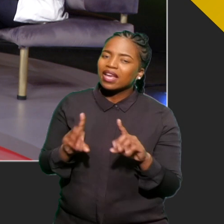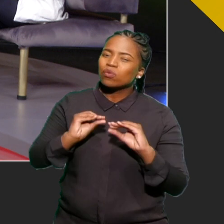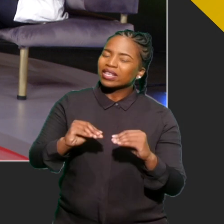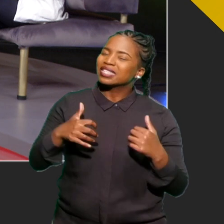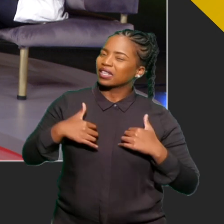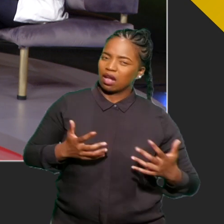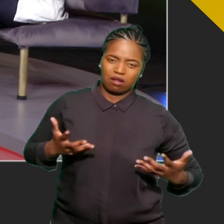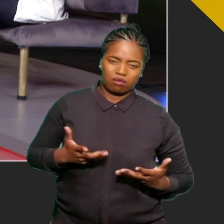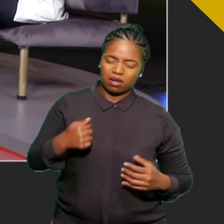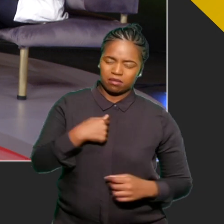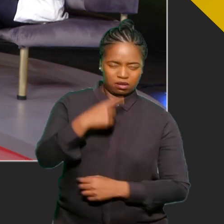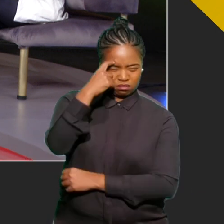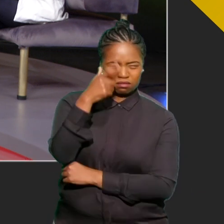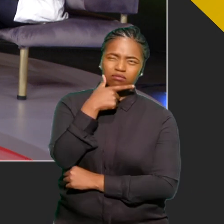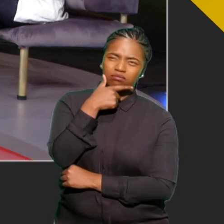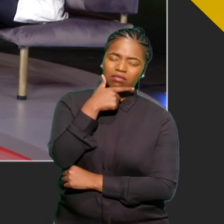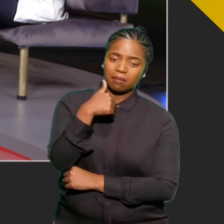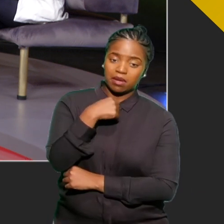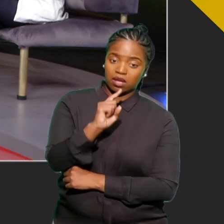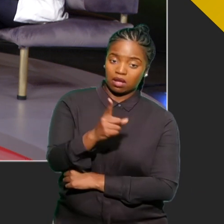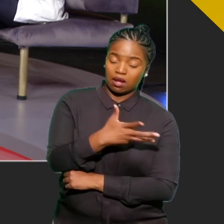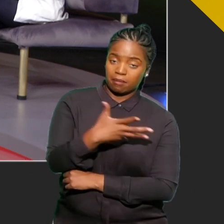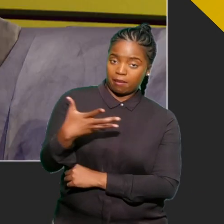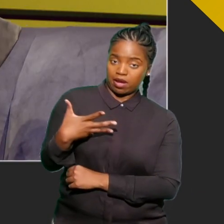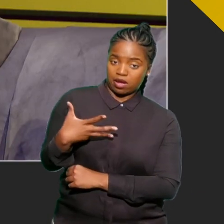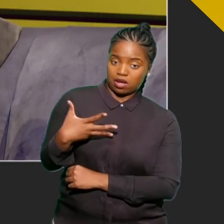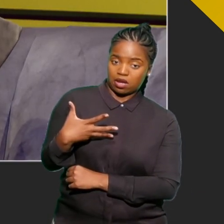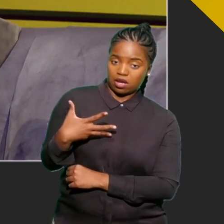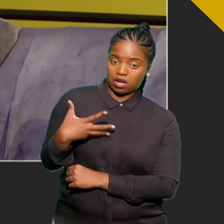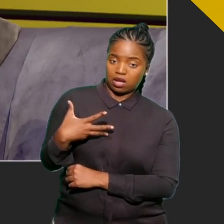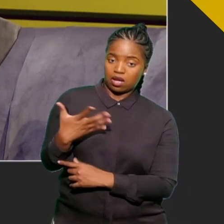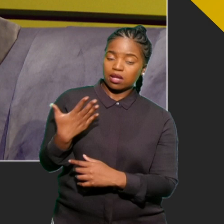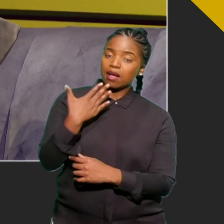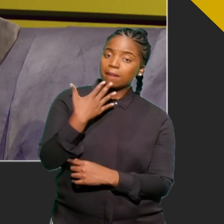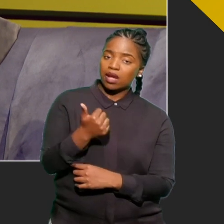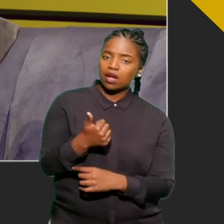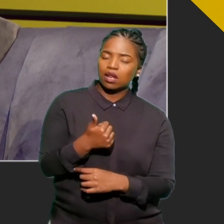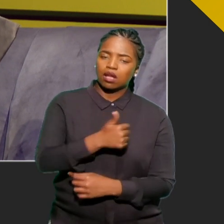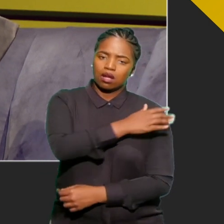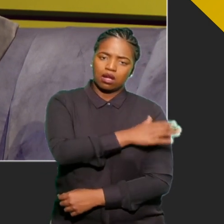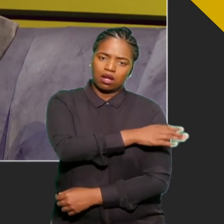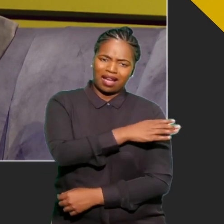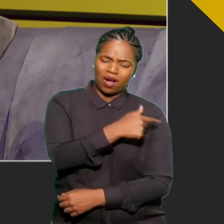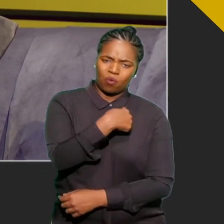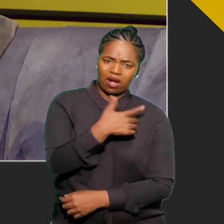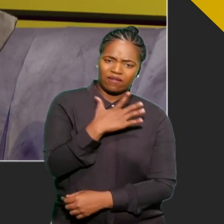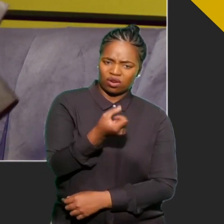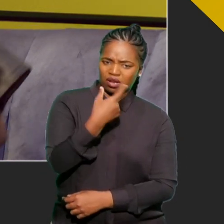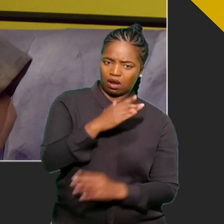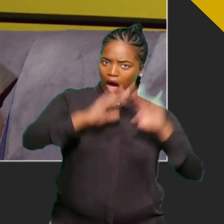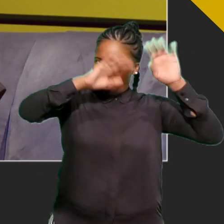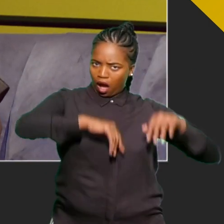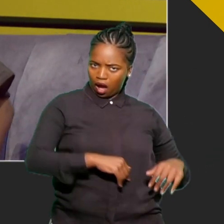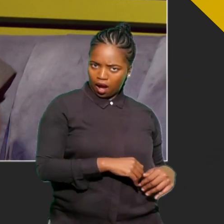ena, because I'm just thinking in my head, renka yako mama kana, kiri mama ke kopela onki sabang sabang ke ngwadisa di contraceptive.